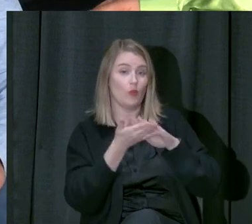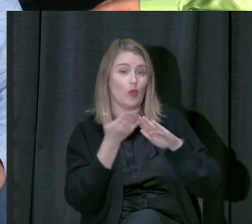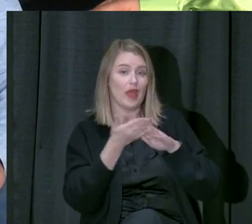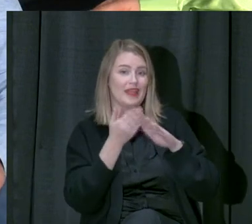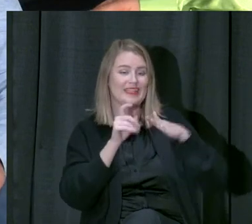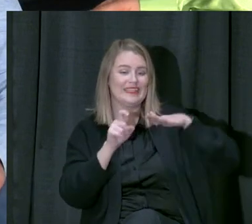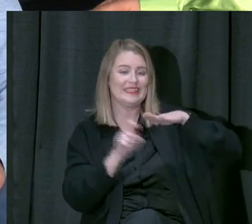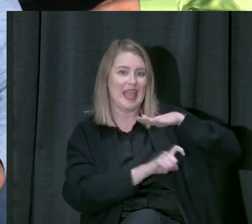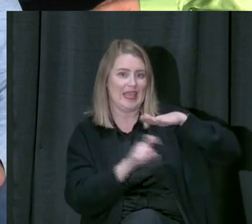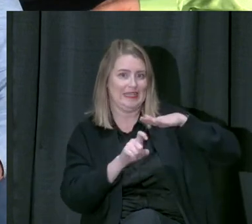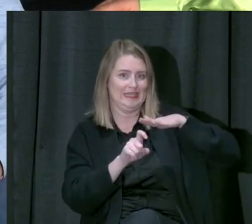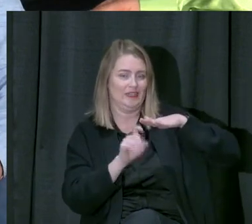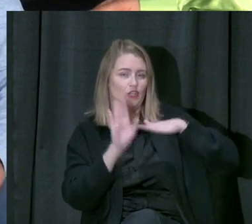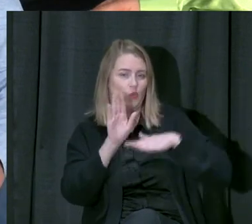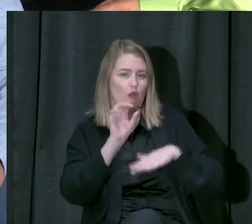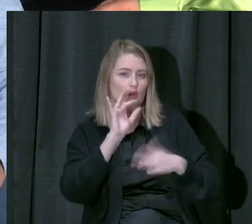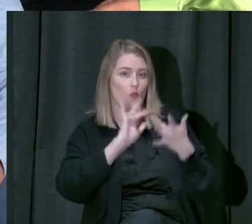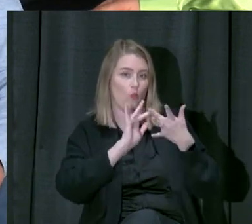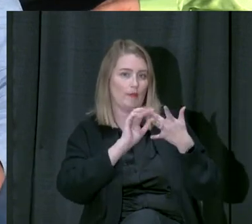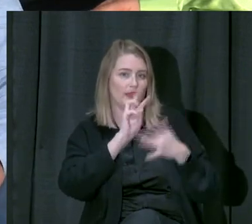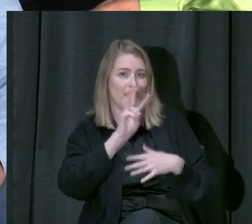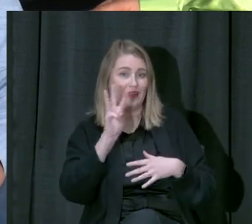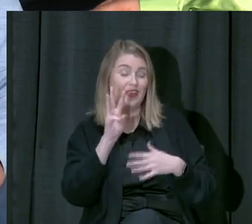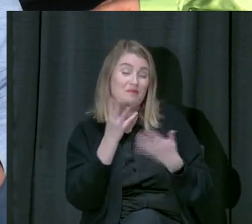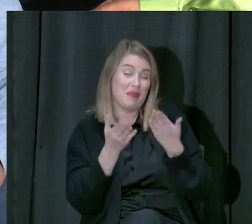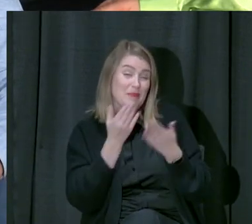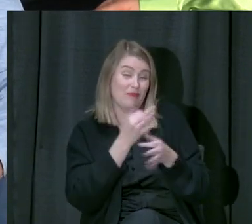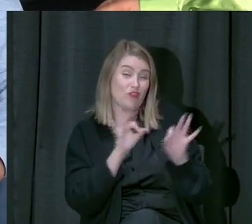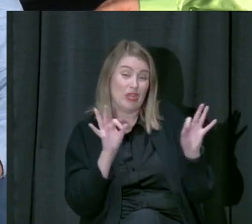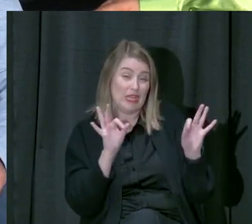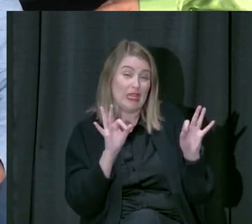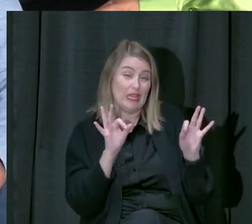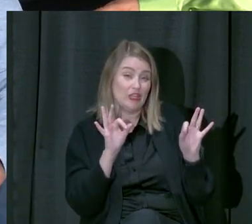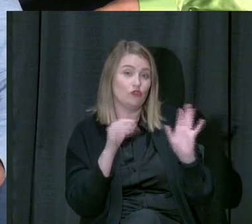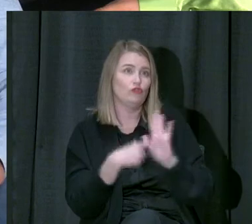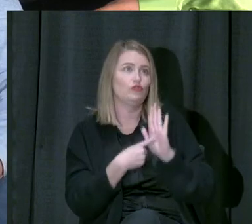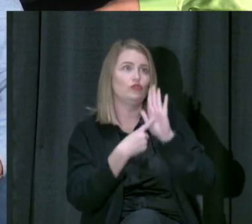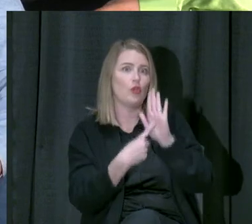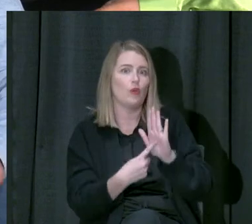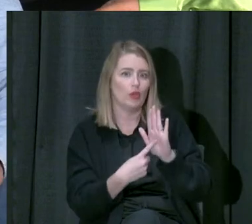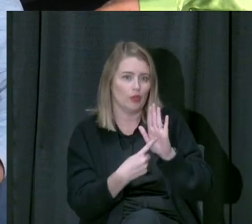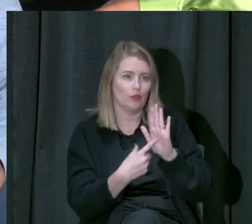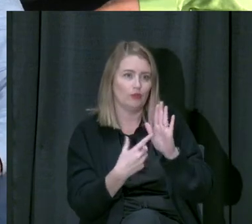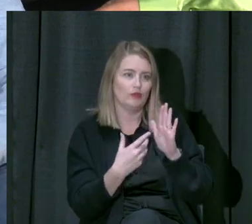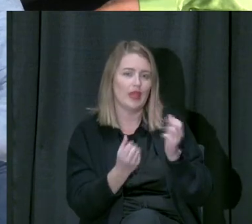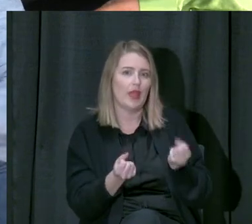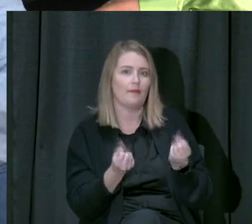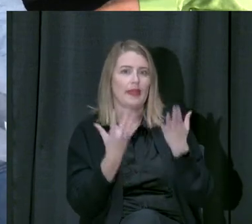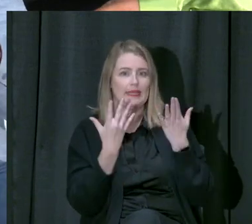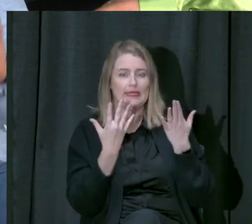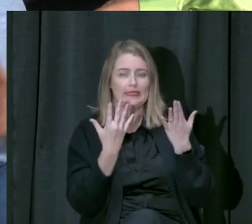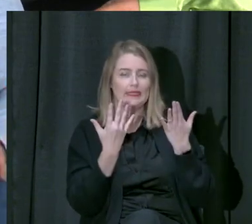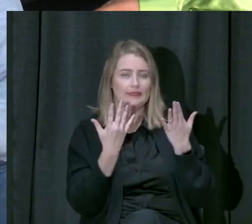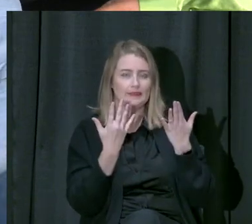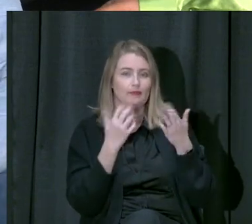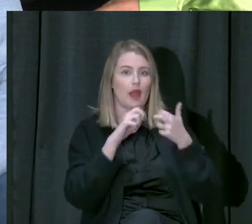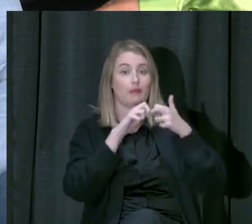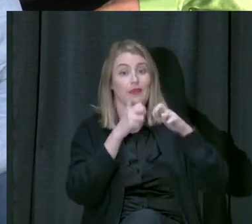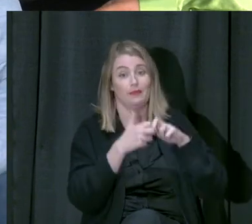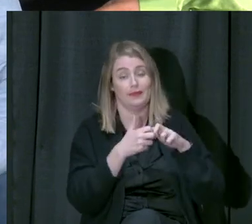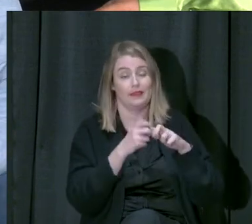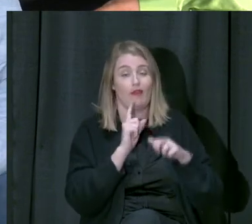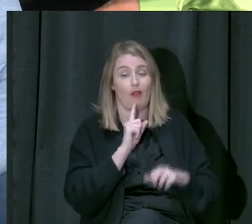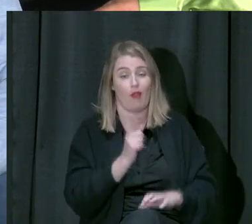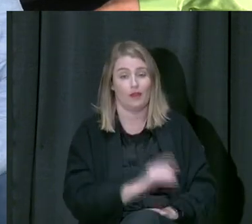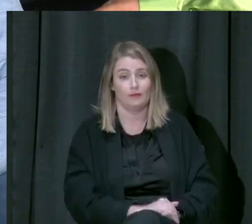scan on your website, probably free of charge, just to show you how many problems there